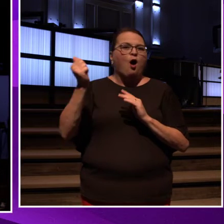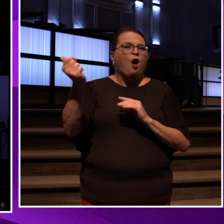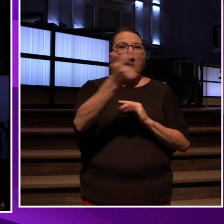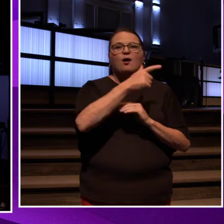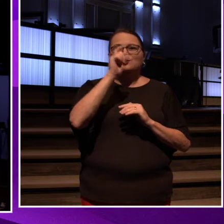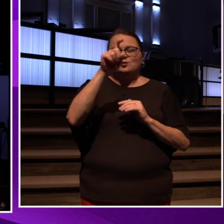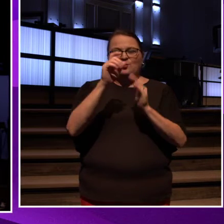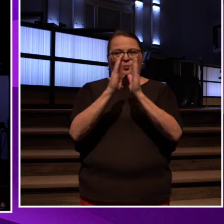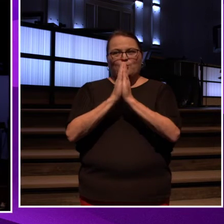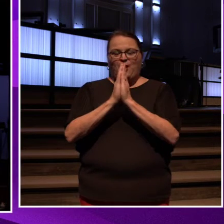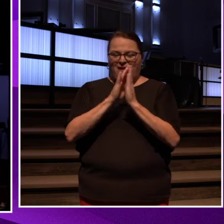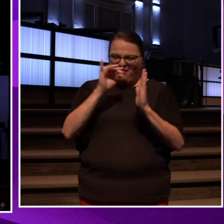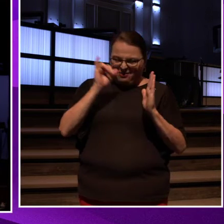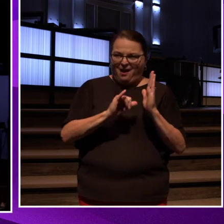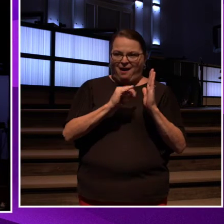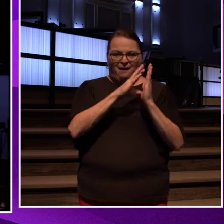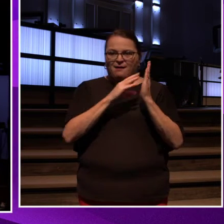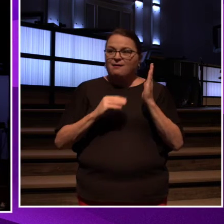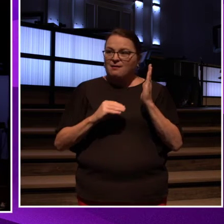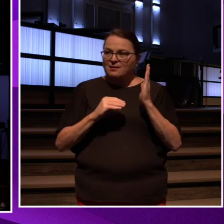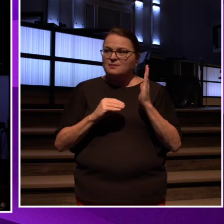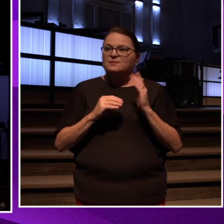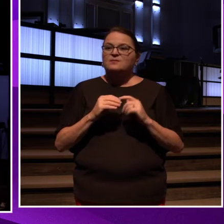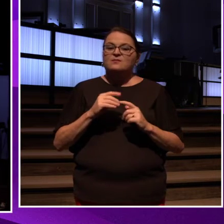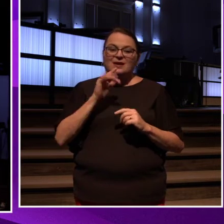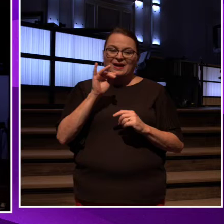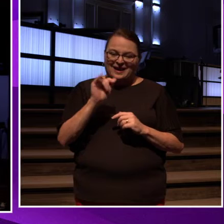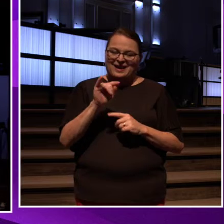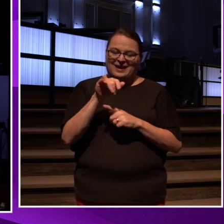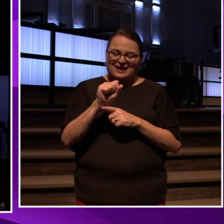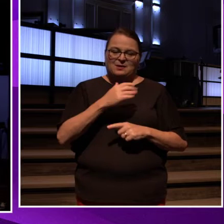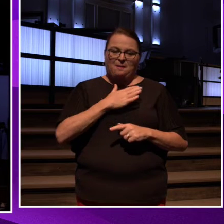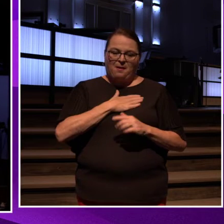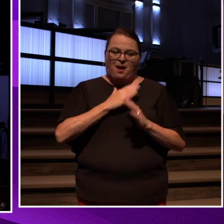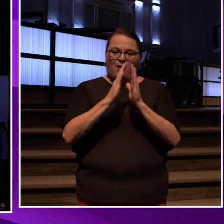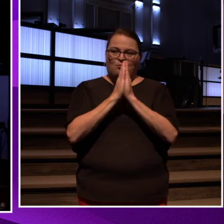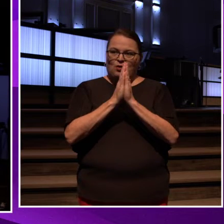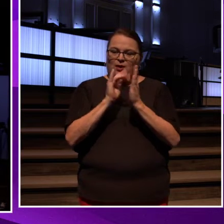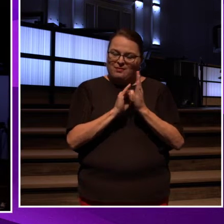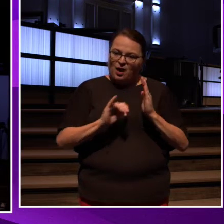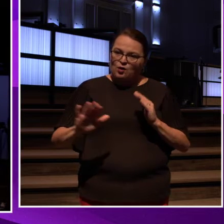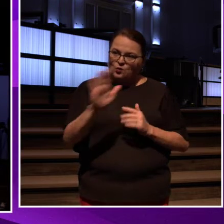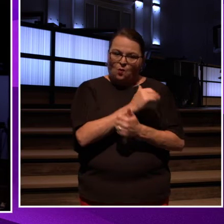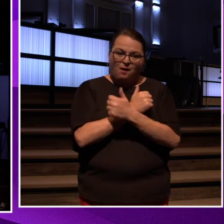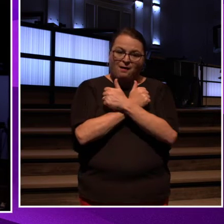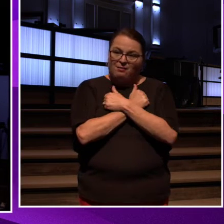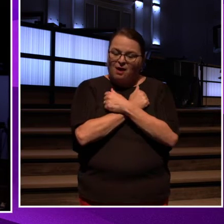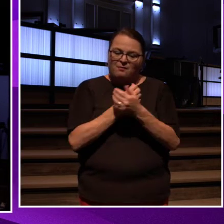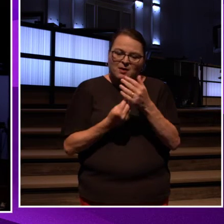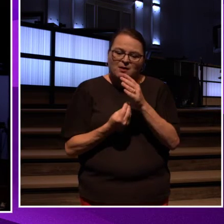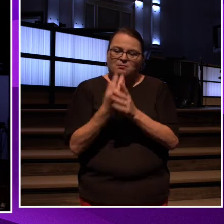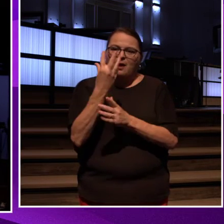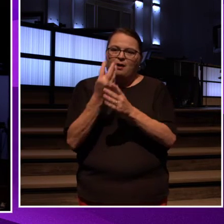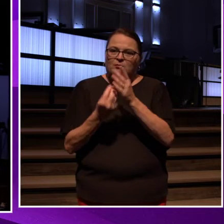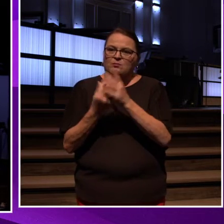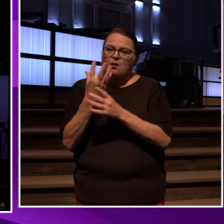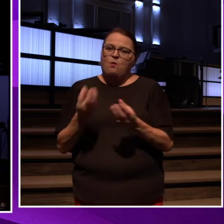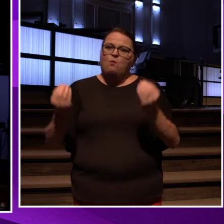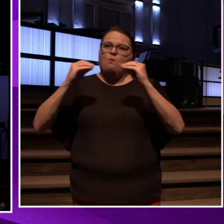every one of our prayers. He says, it is my prayer that your love may abound more and more with knowledge and